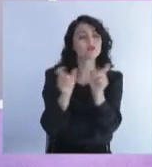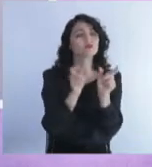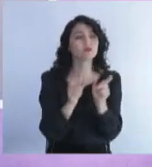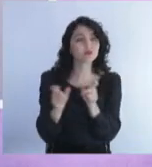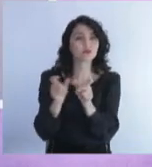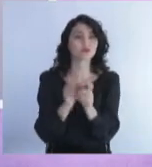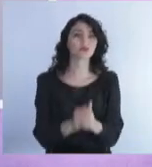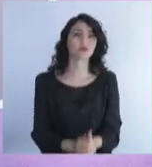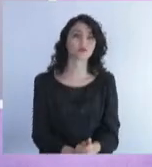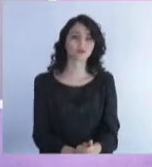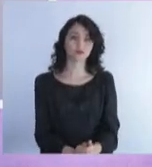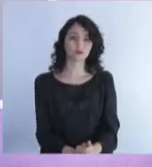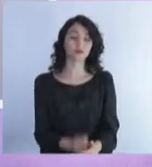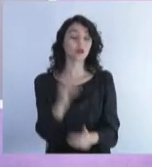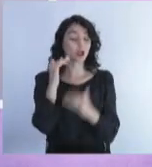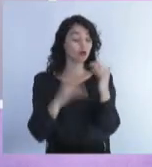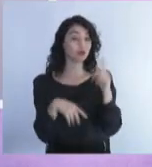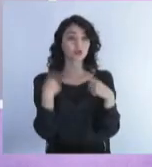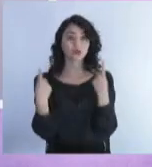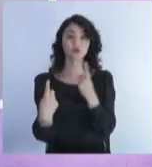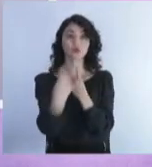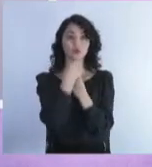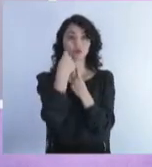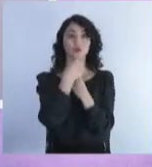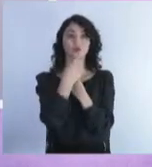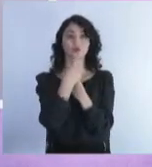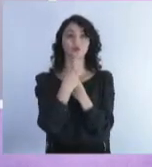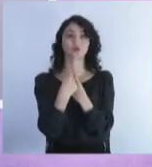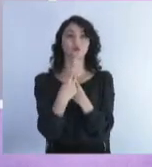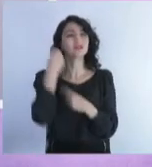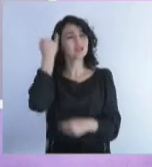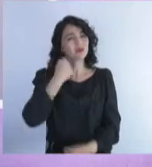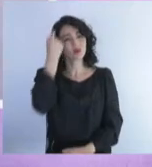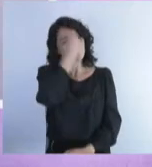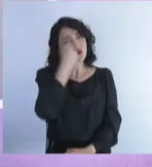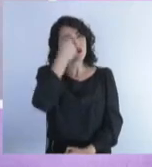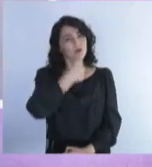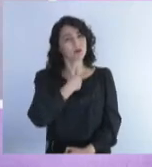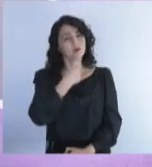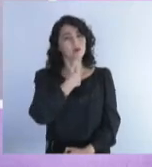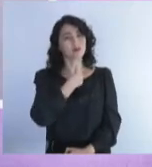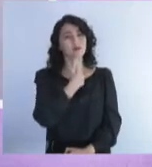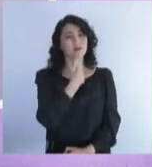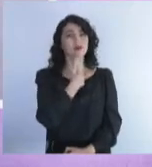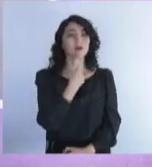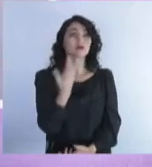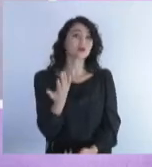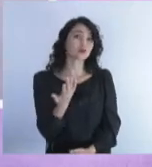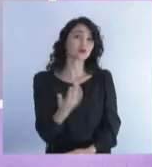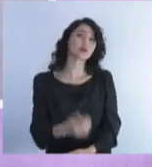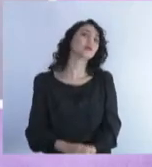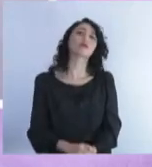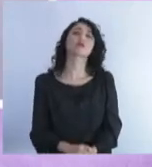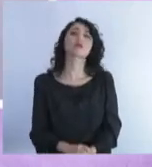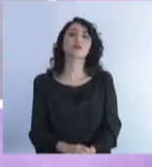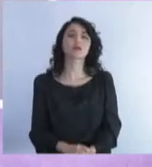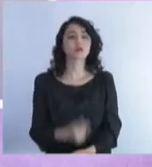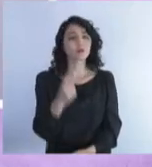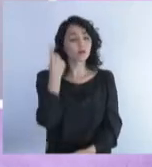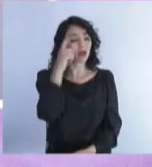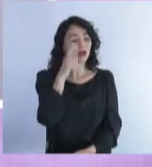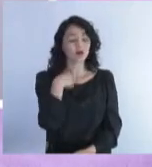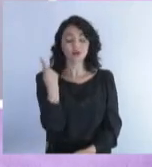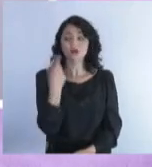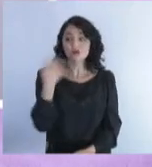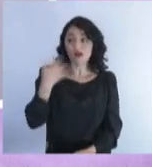We may be self-focused, we may be concerned only about ourselves, but the truth is we live together. We can only survive